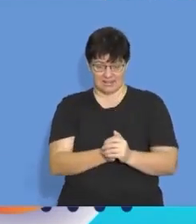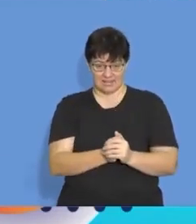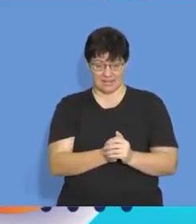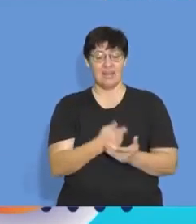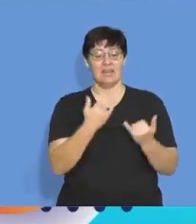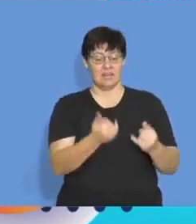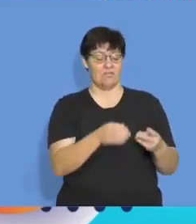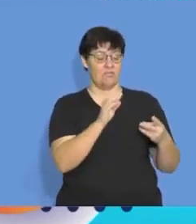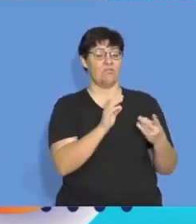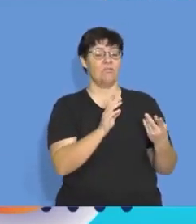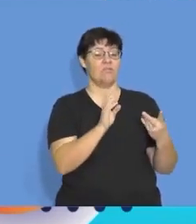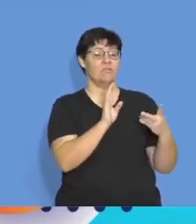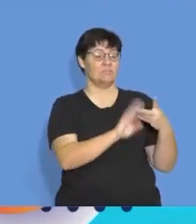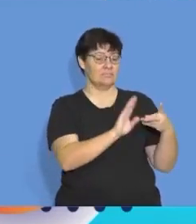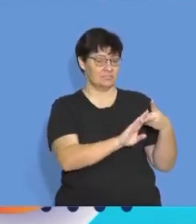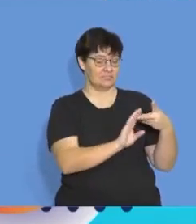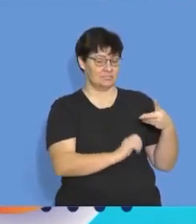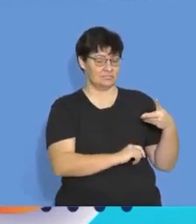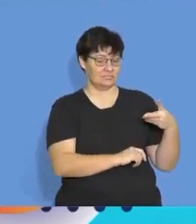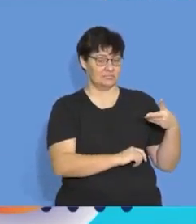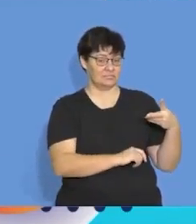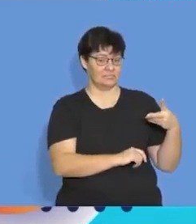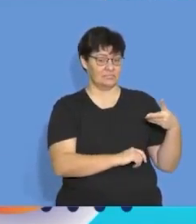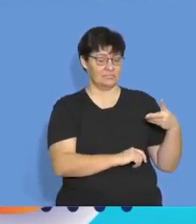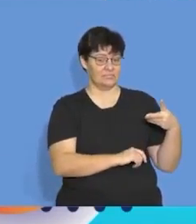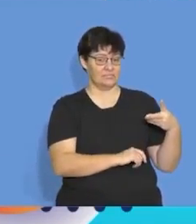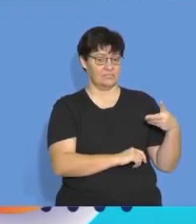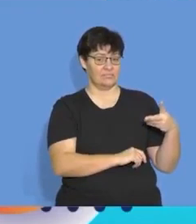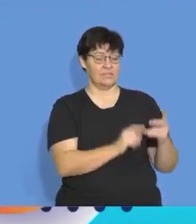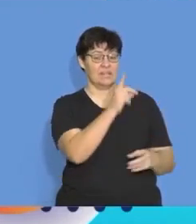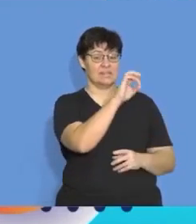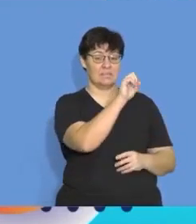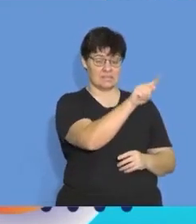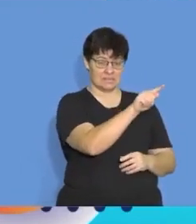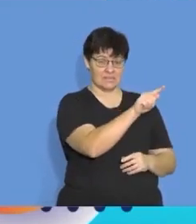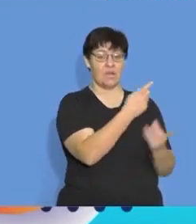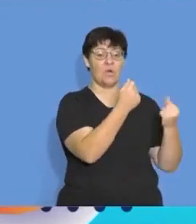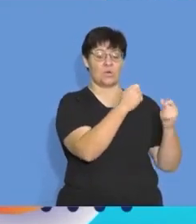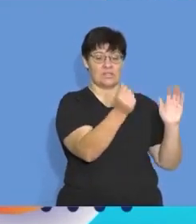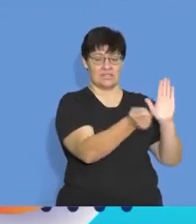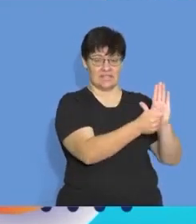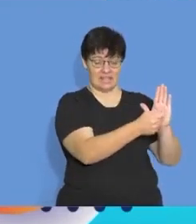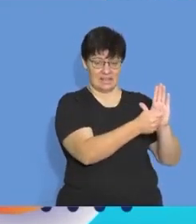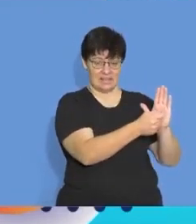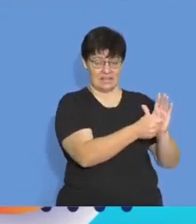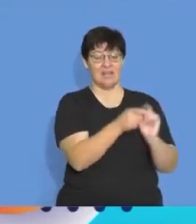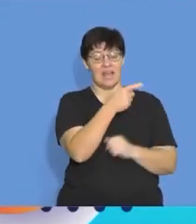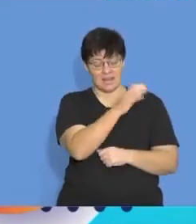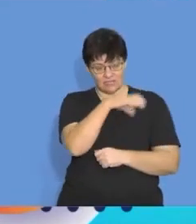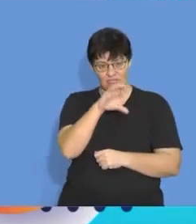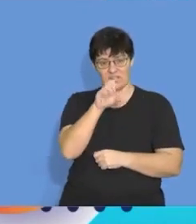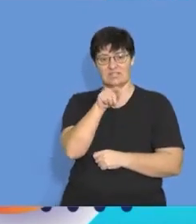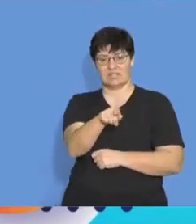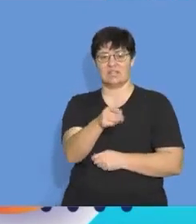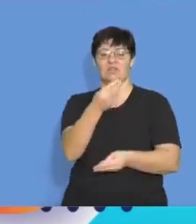price, and the second part of the entry, a debit to cost of sales and a credit to